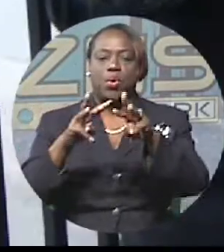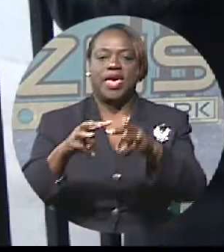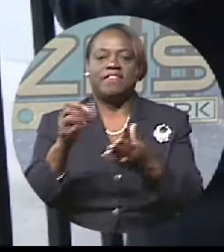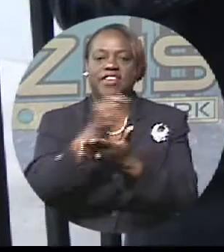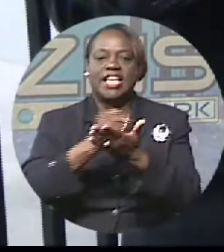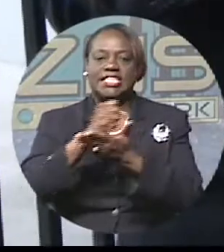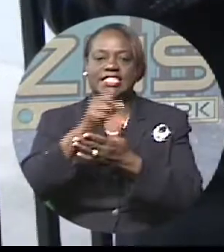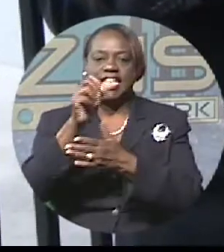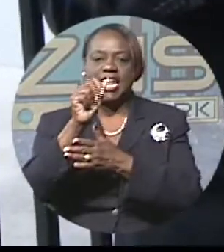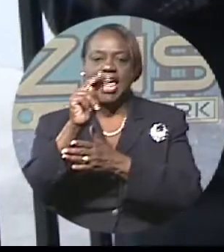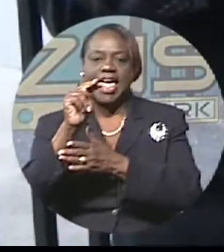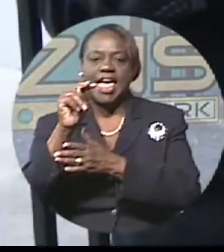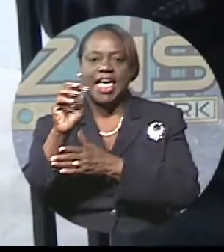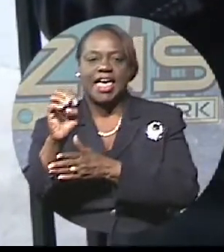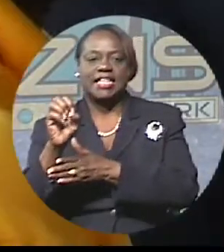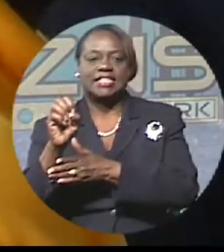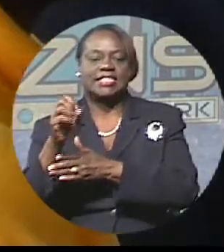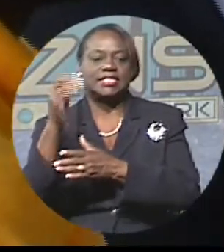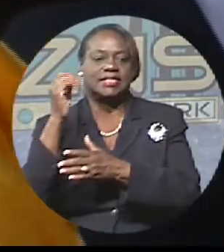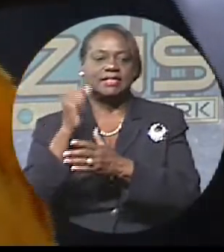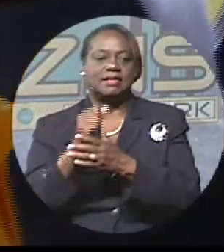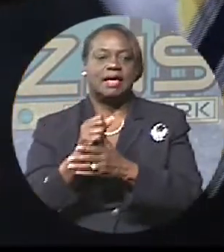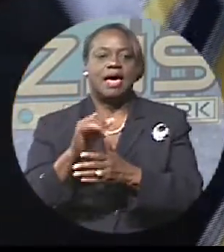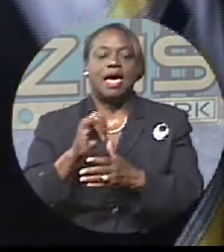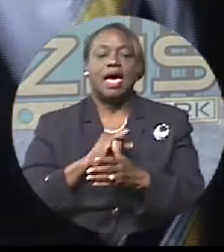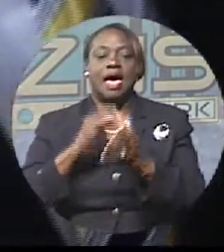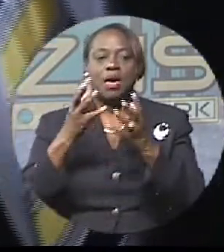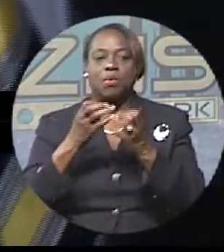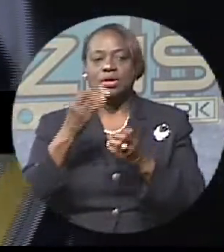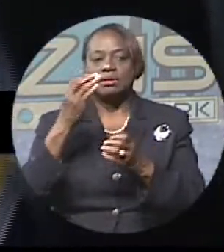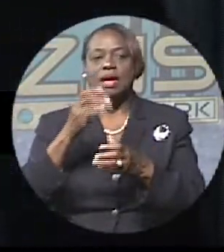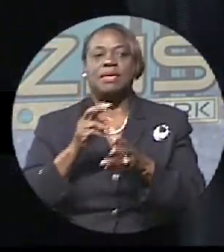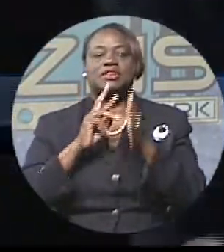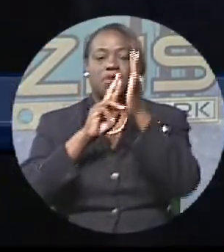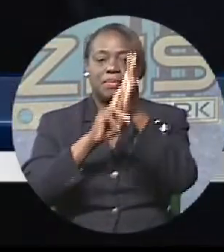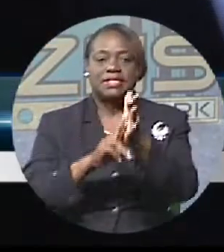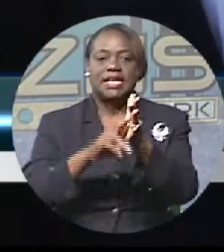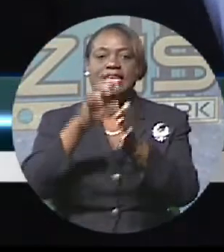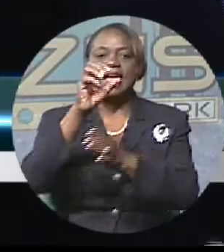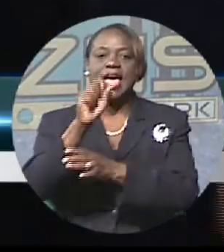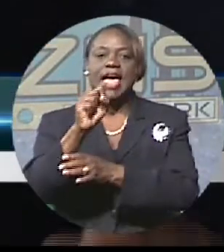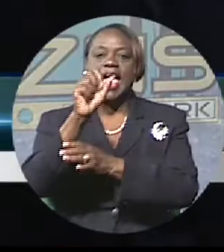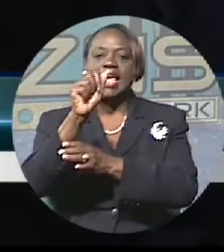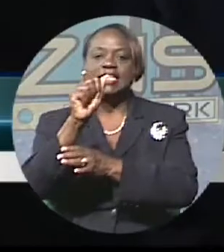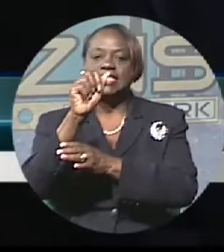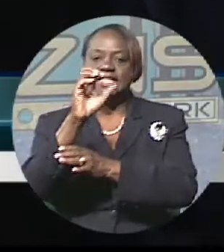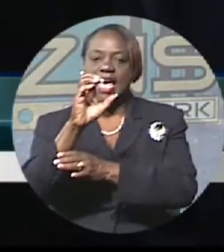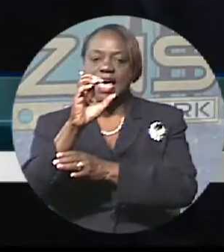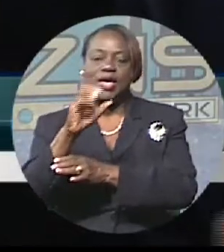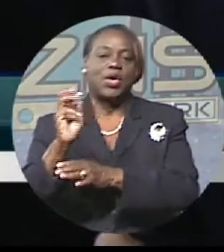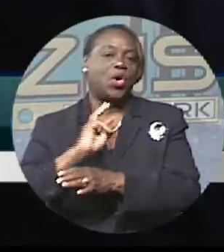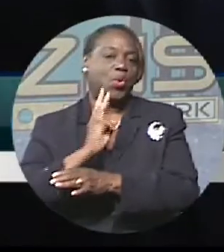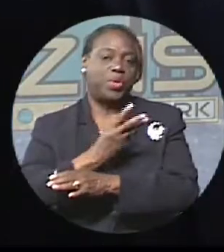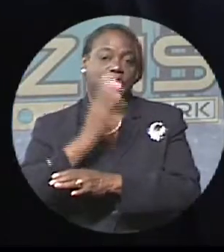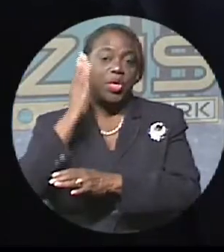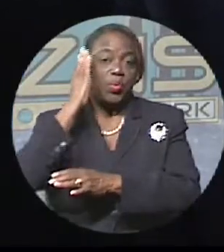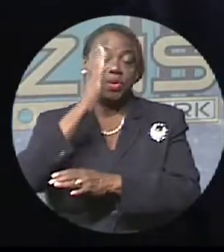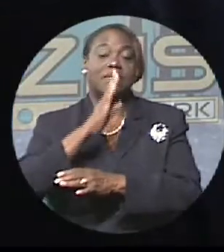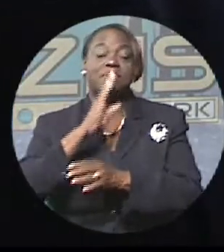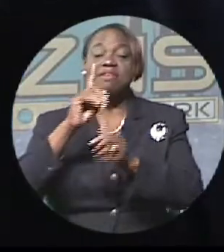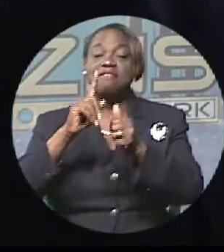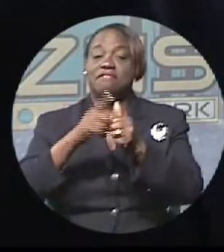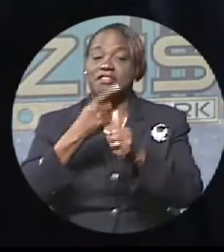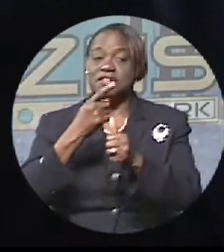They need to figure out who coming second. I am here to represent SAC, and we're going to be in our regular position. It is what it